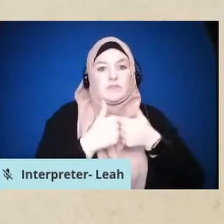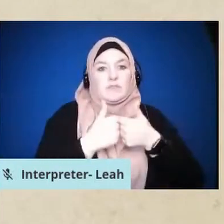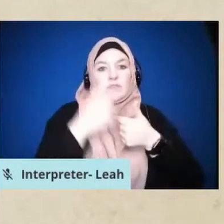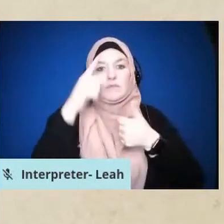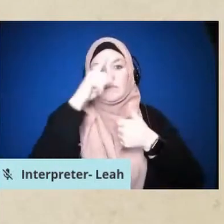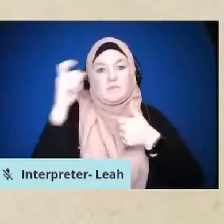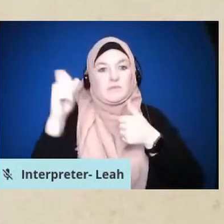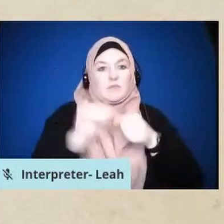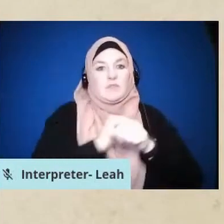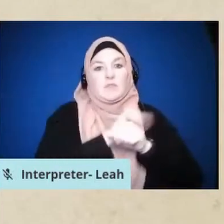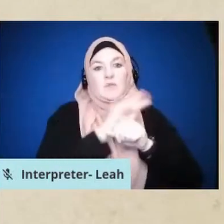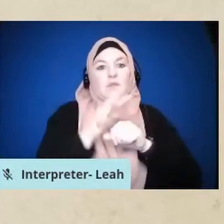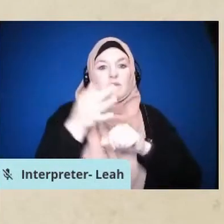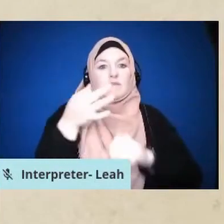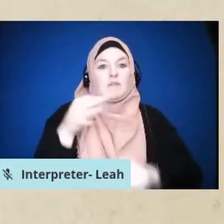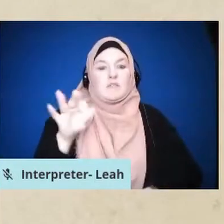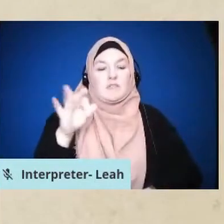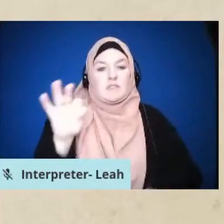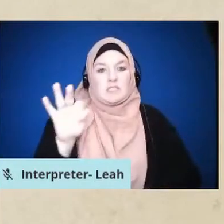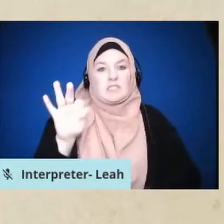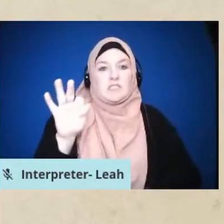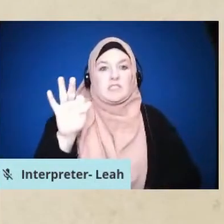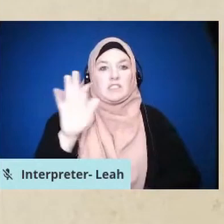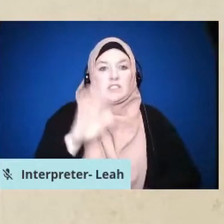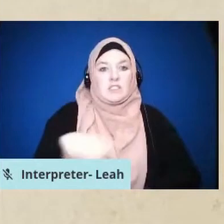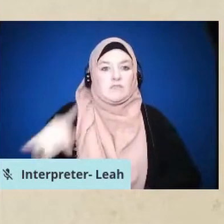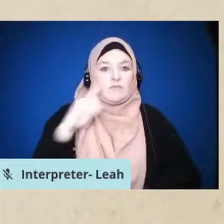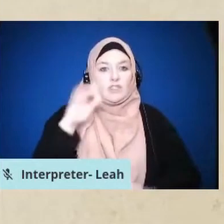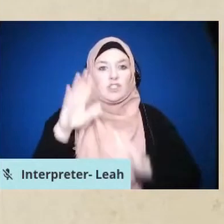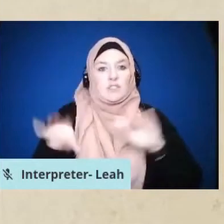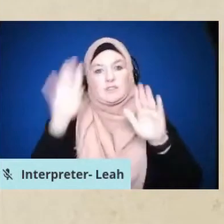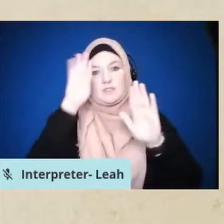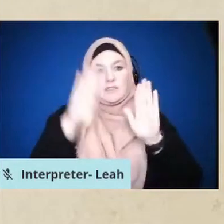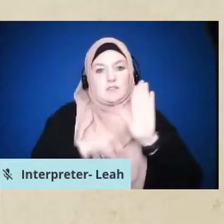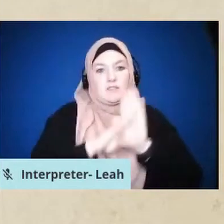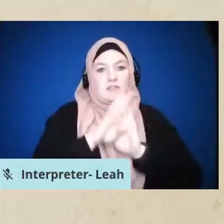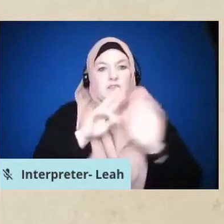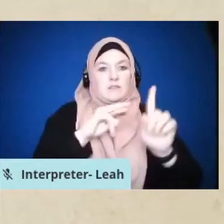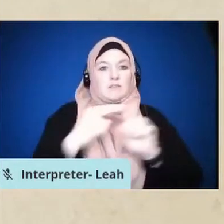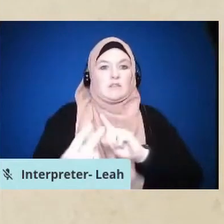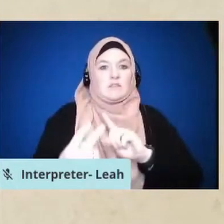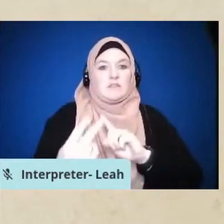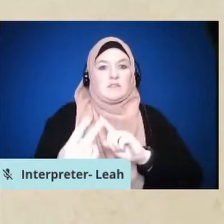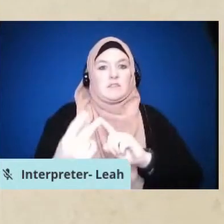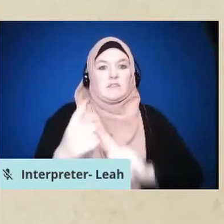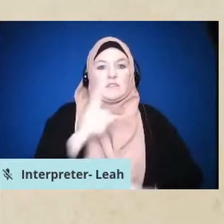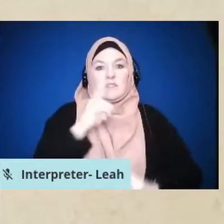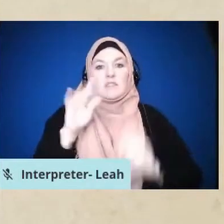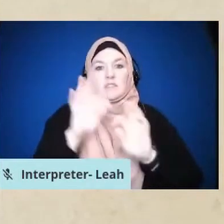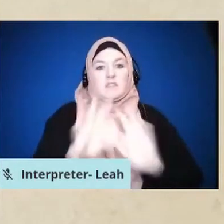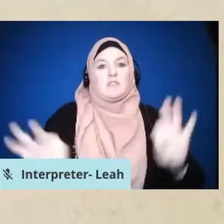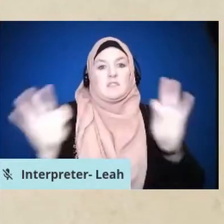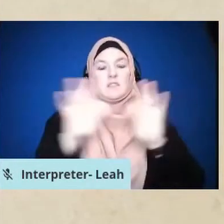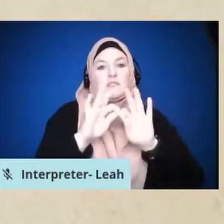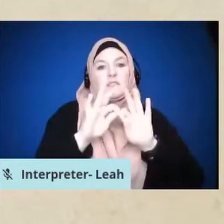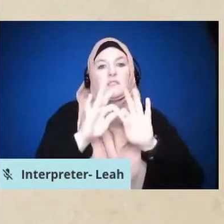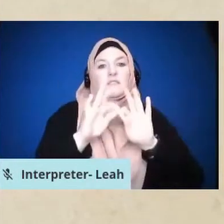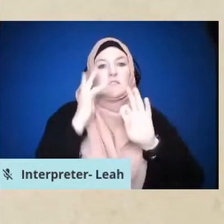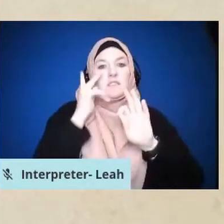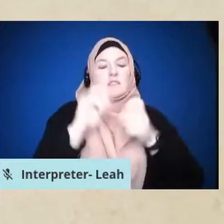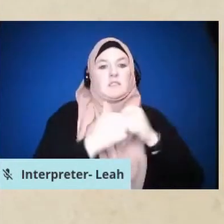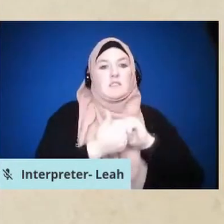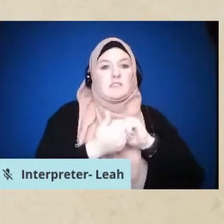to COVID-19 crisis from children's developmental perspective. It's very important to see how